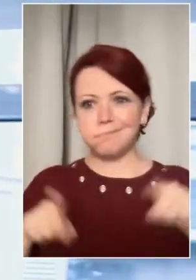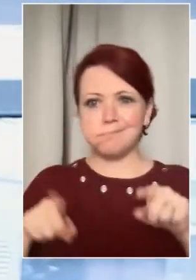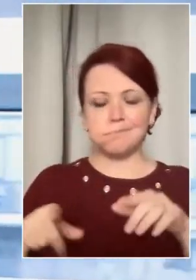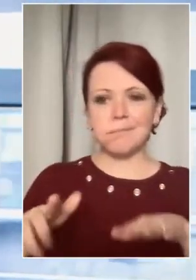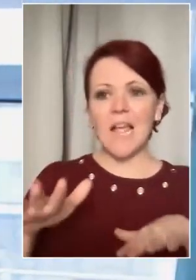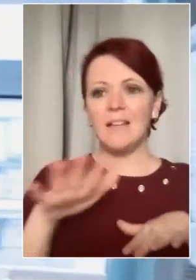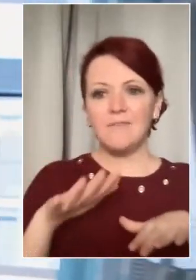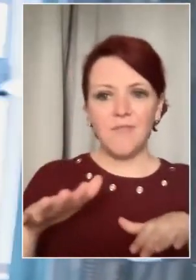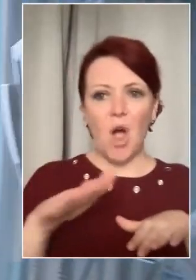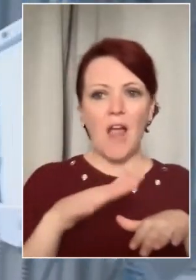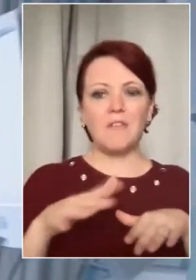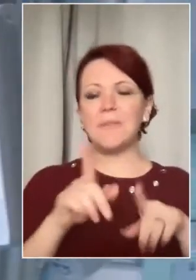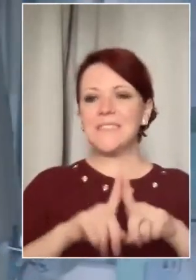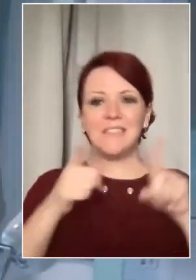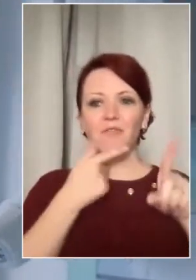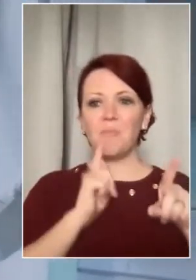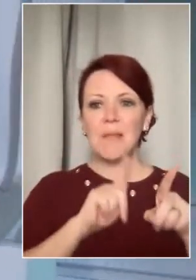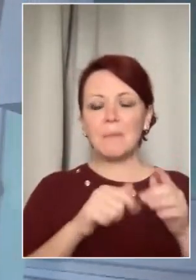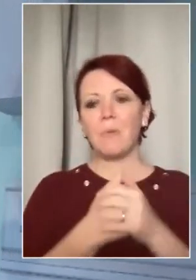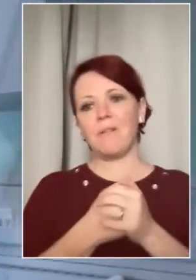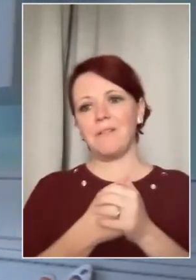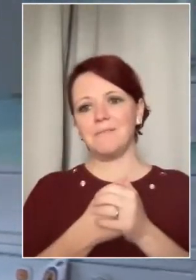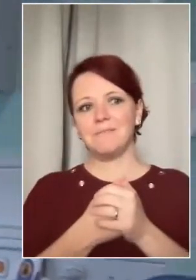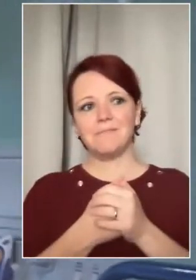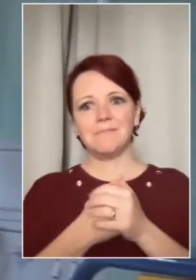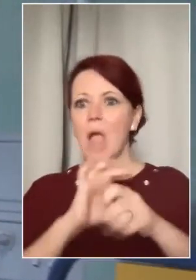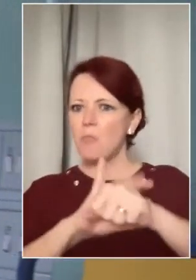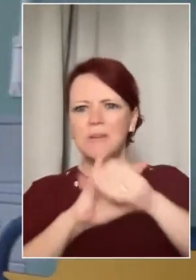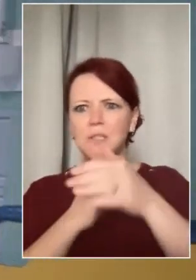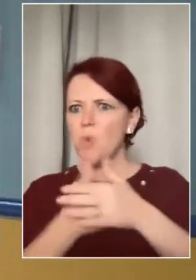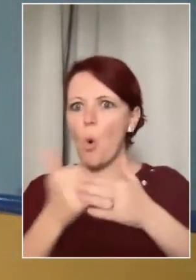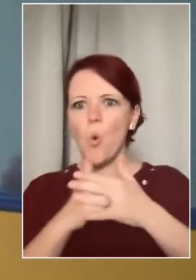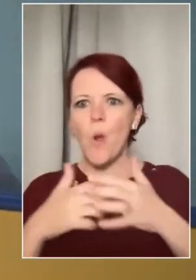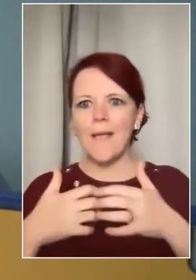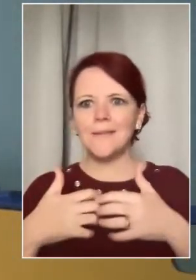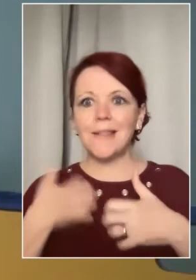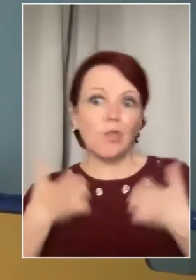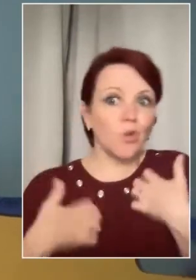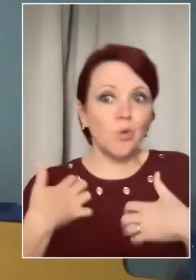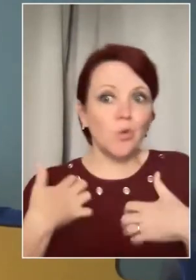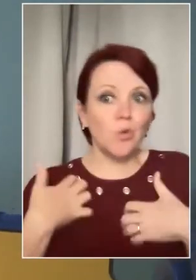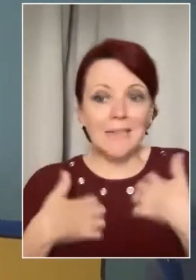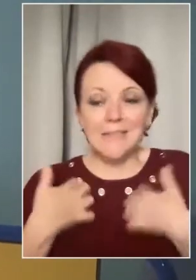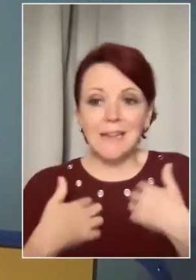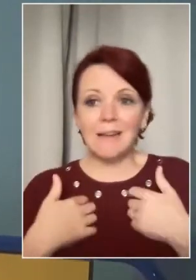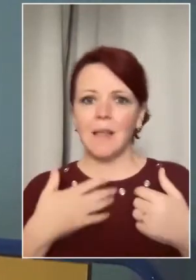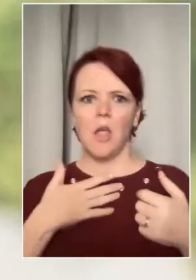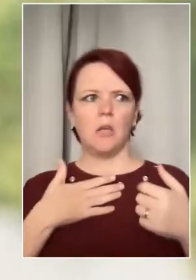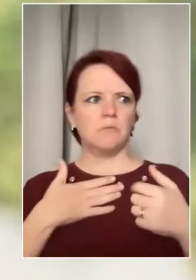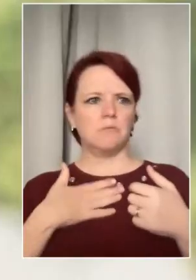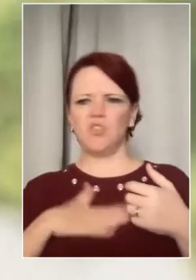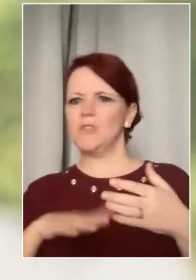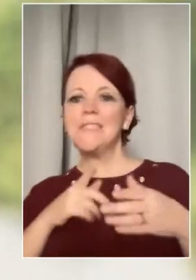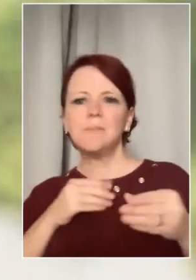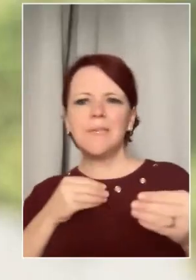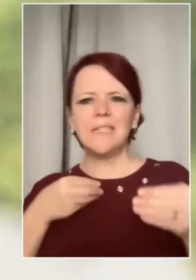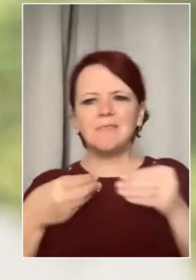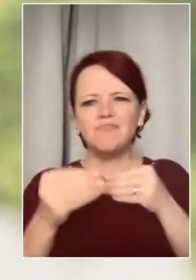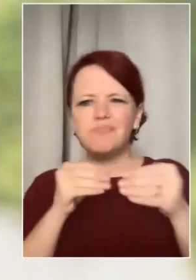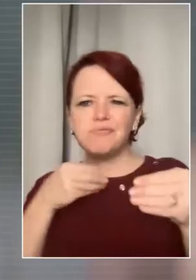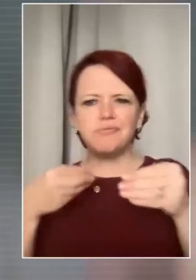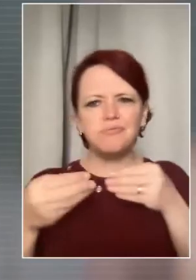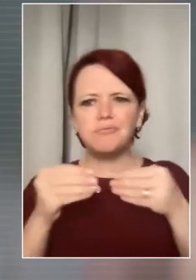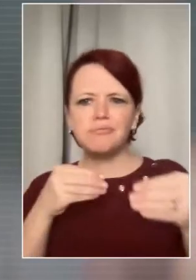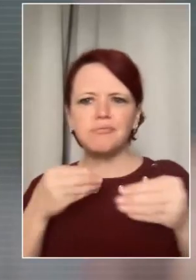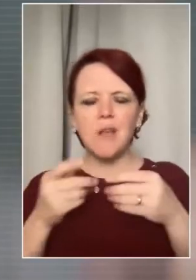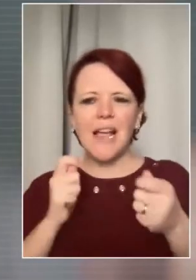dedicated, enthusiastic, and I kind of feel like you need to be adaptable and flexible to the environment and to the